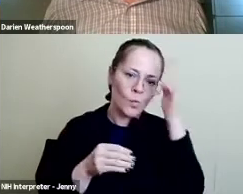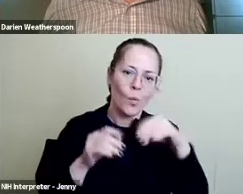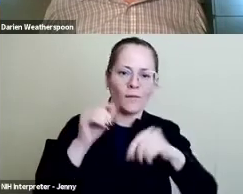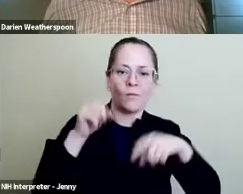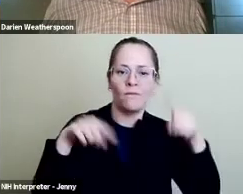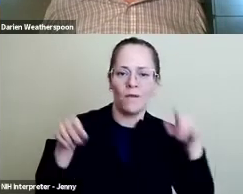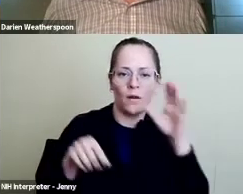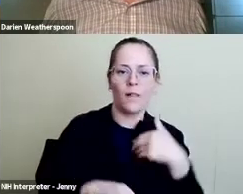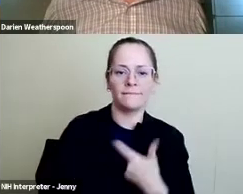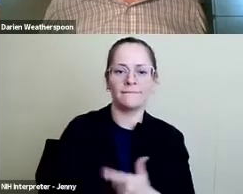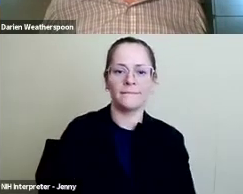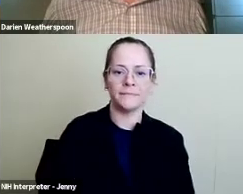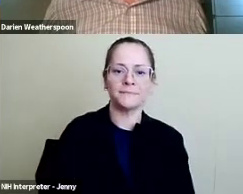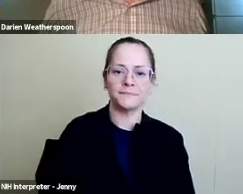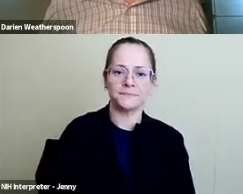sizes.